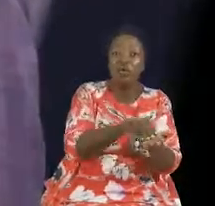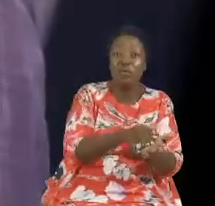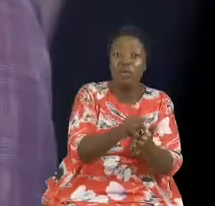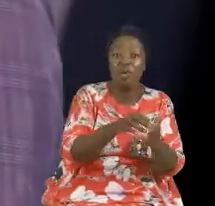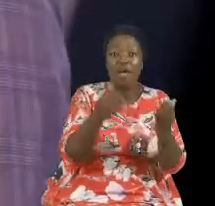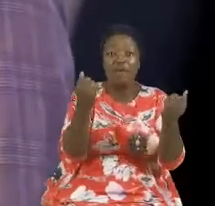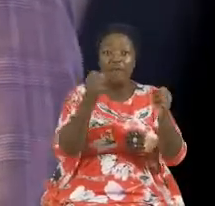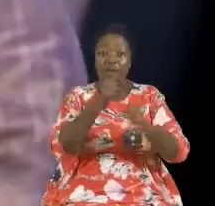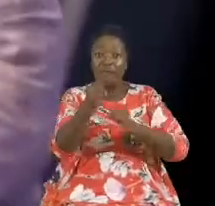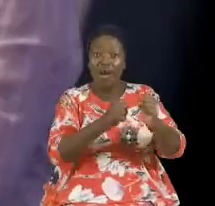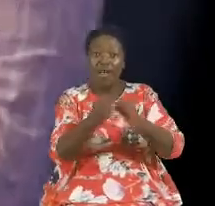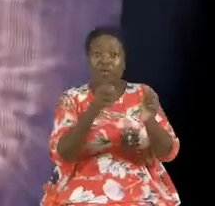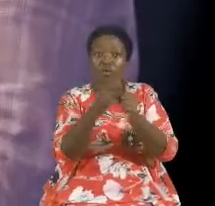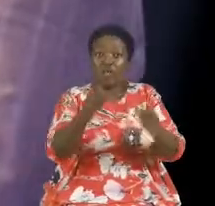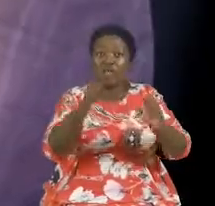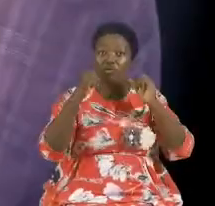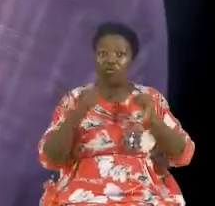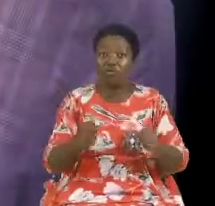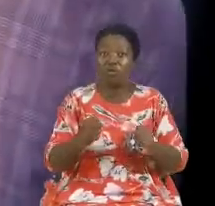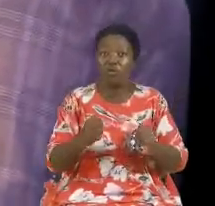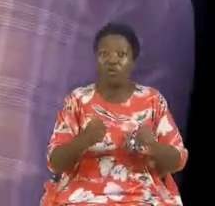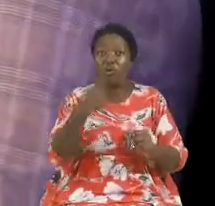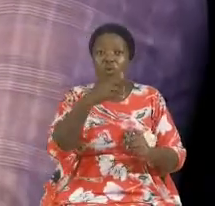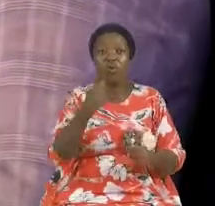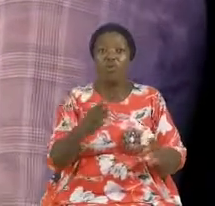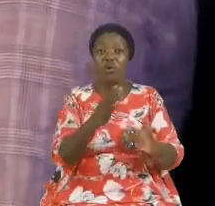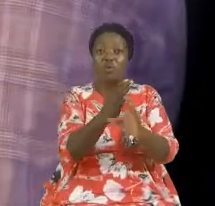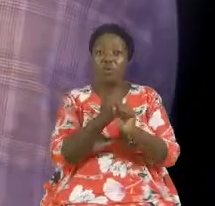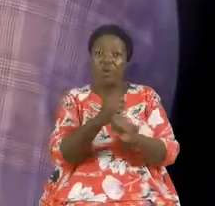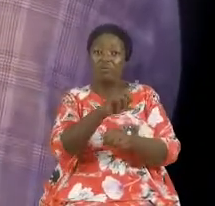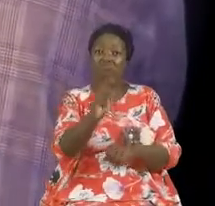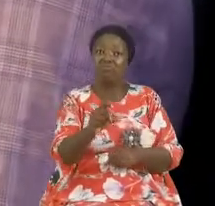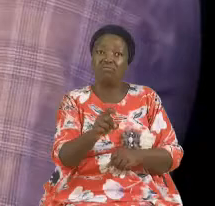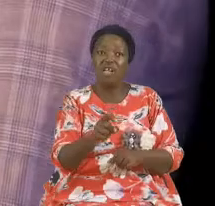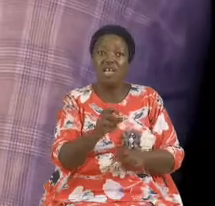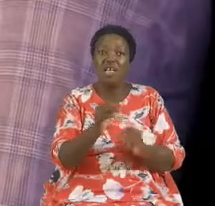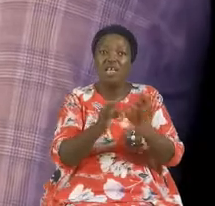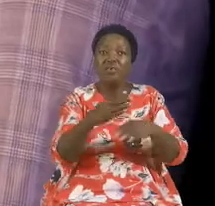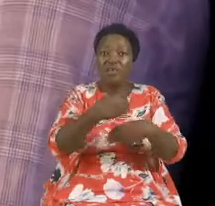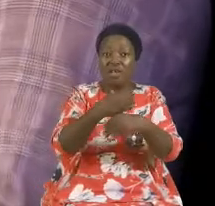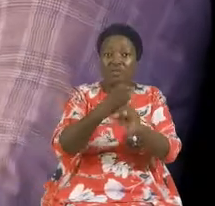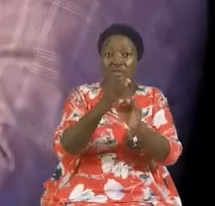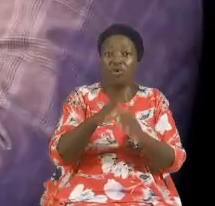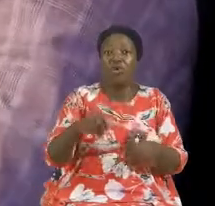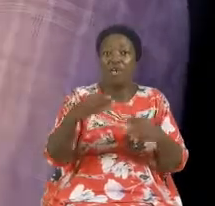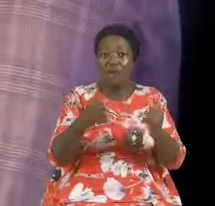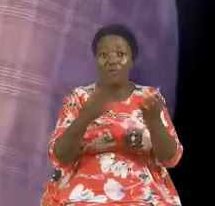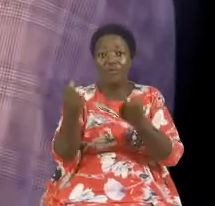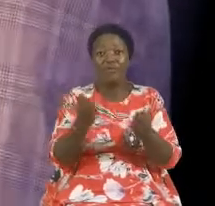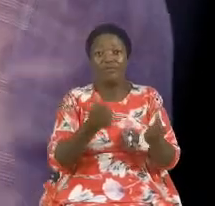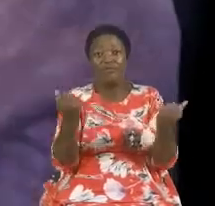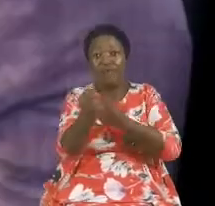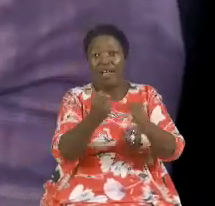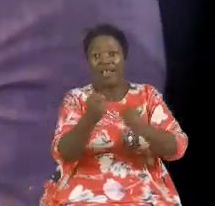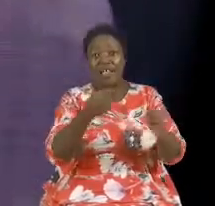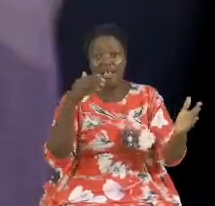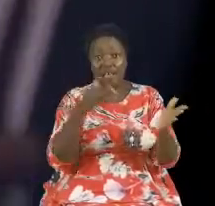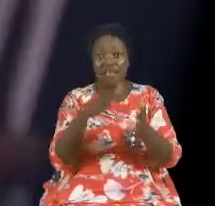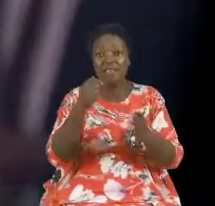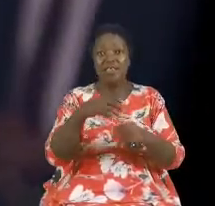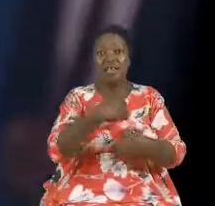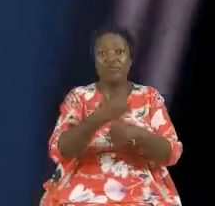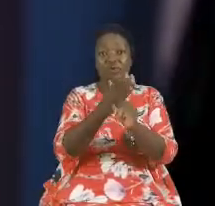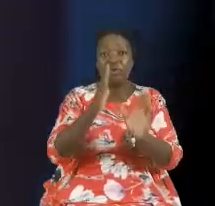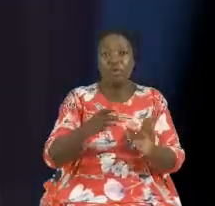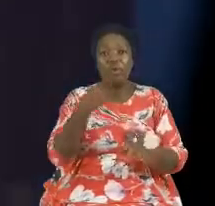win? If the weak fights against the strong, who is going to win? If the